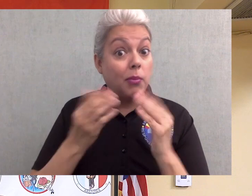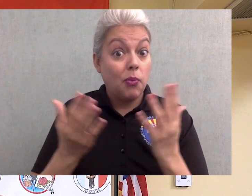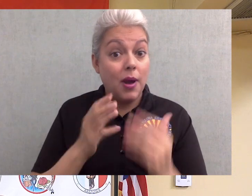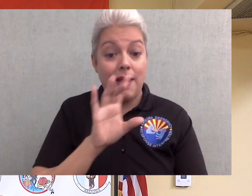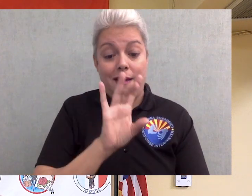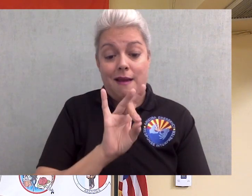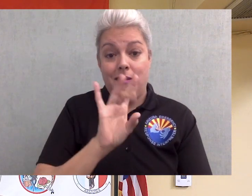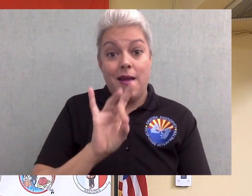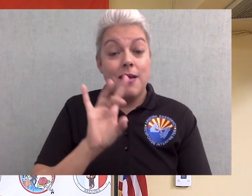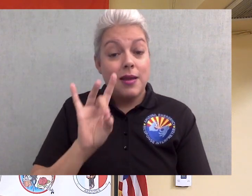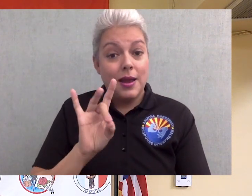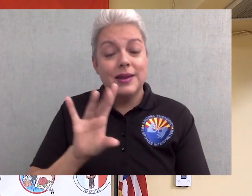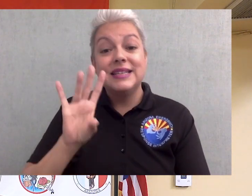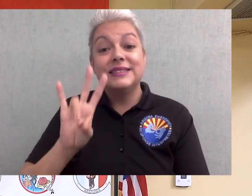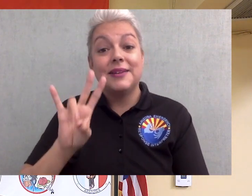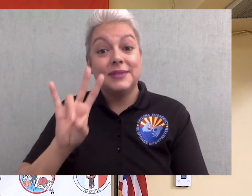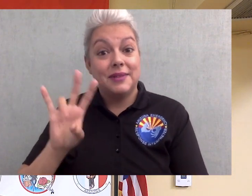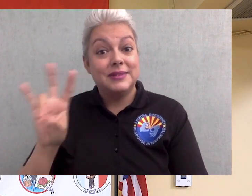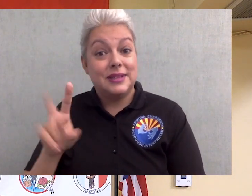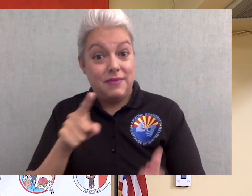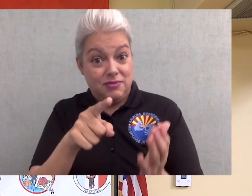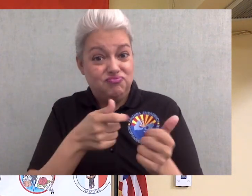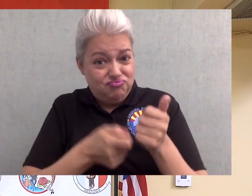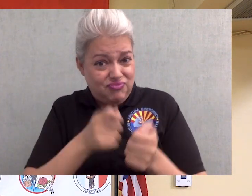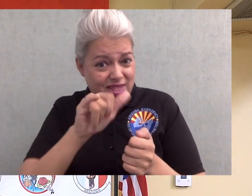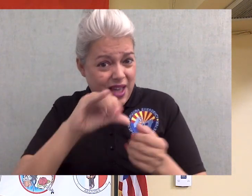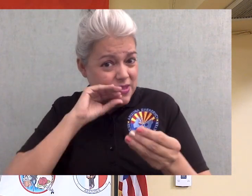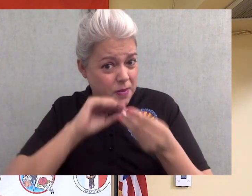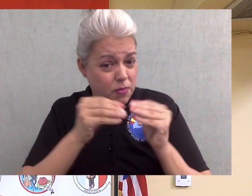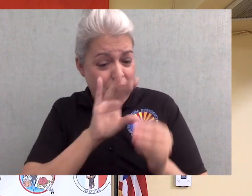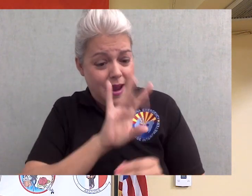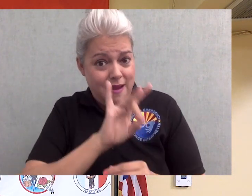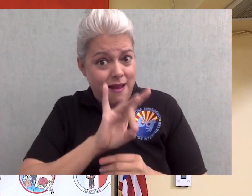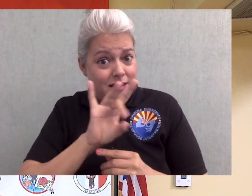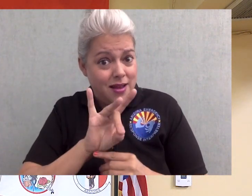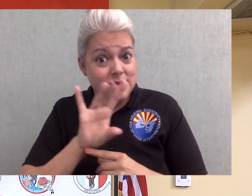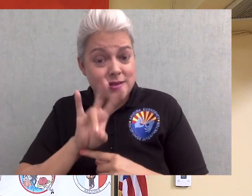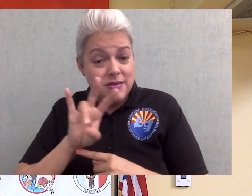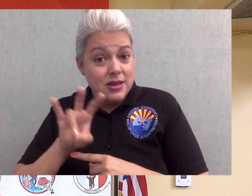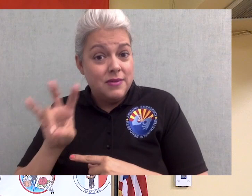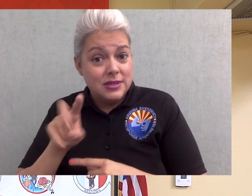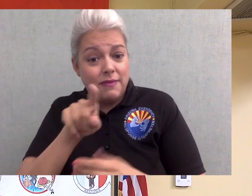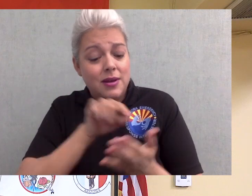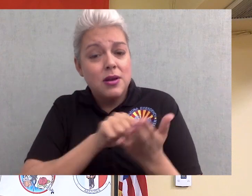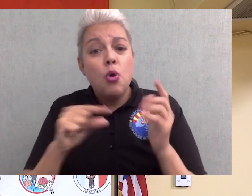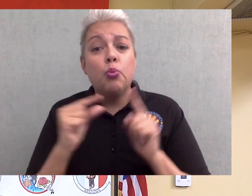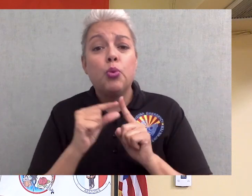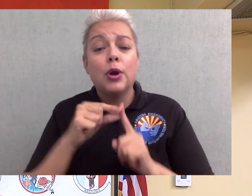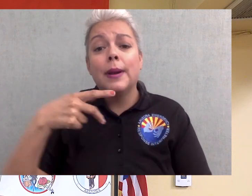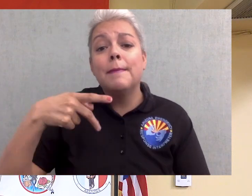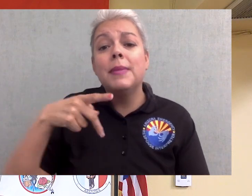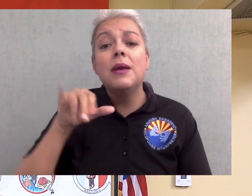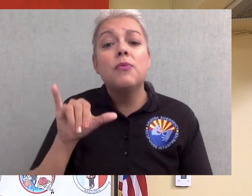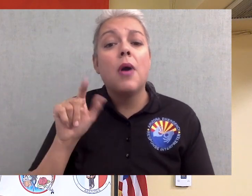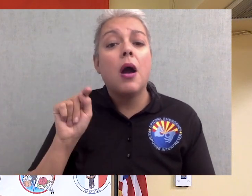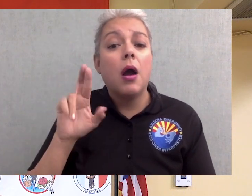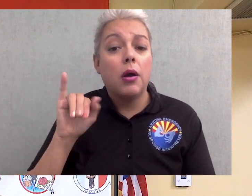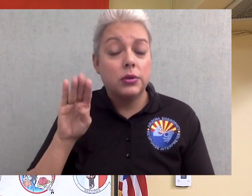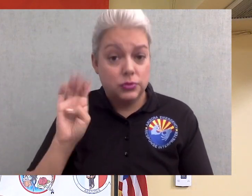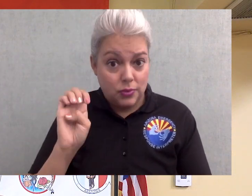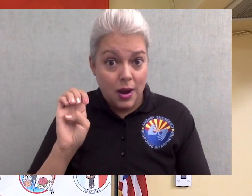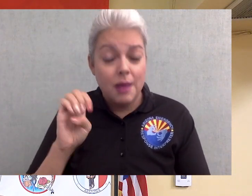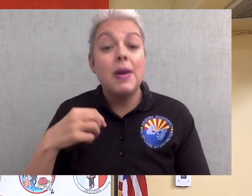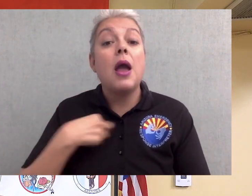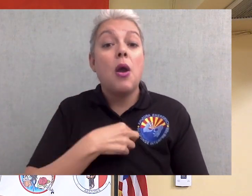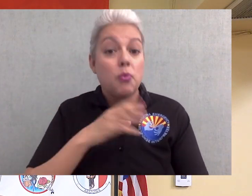888-777 and then opt in, you'll receive a lot of this information that we have here, the flyers and the details about all the programs that